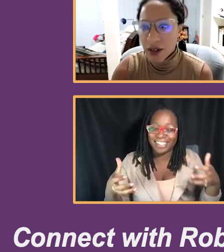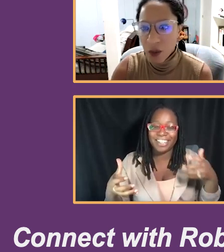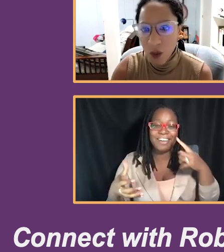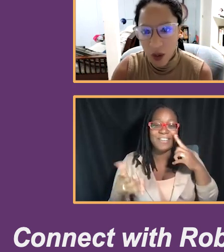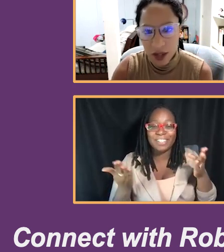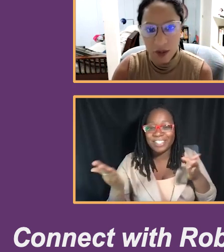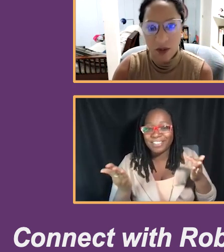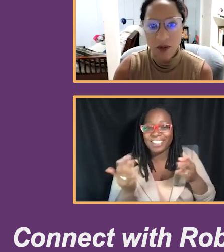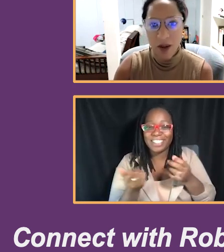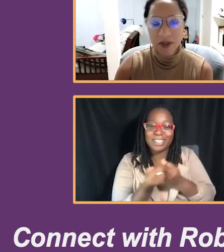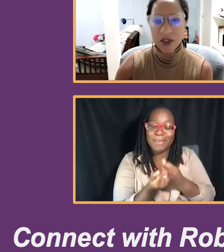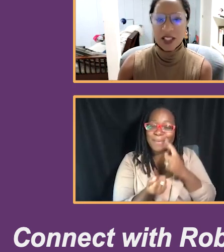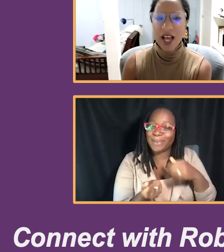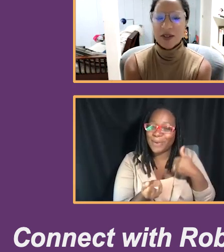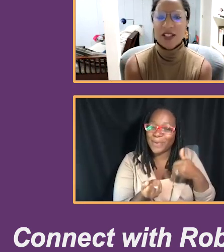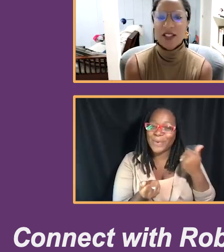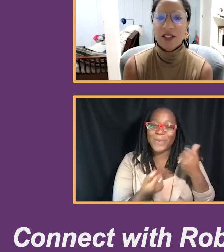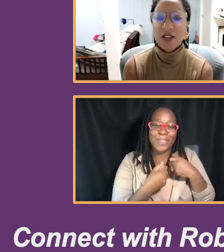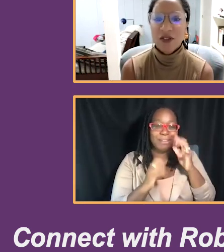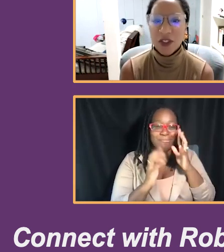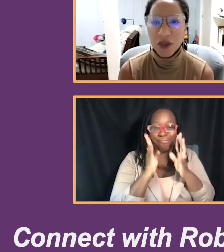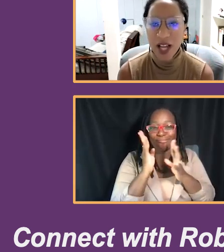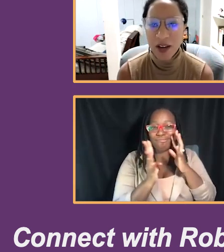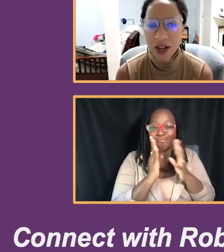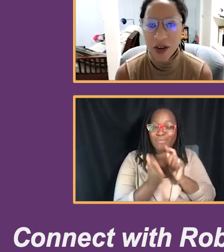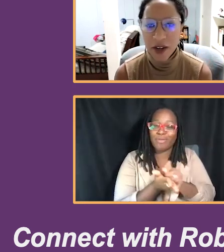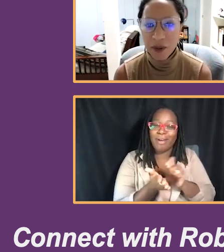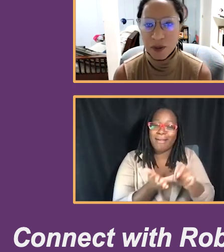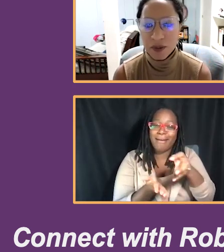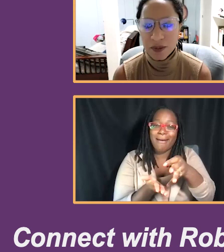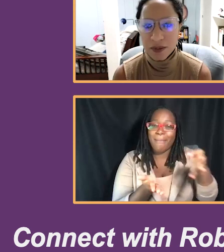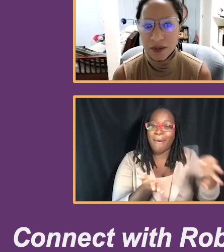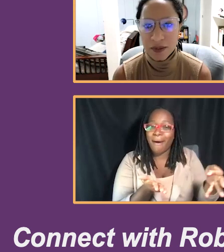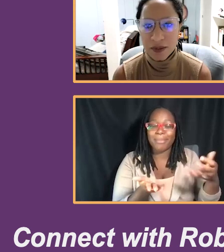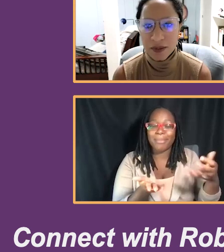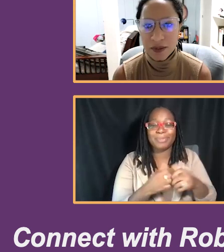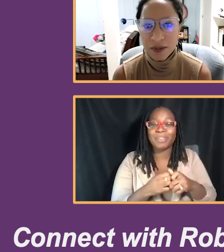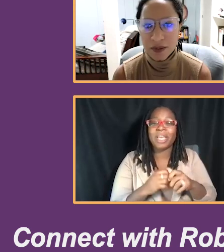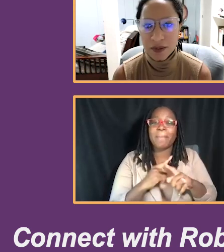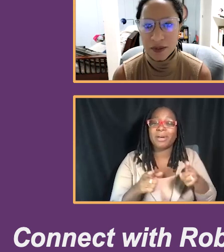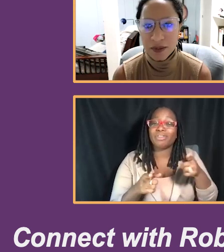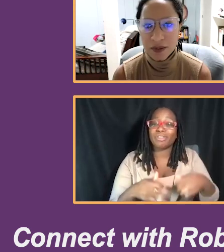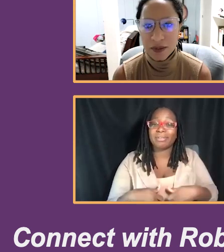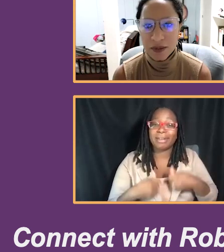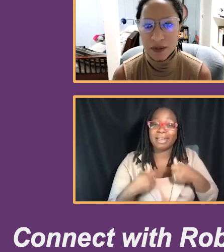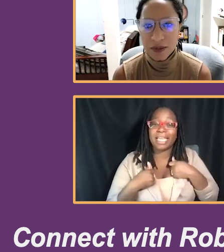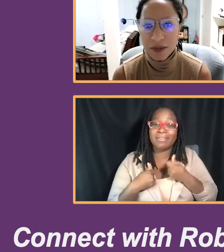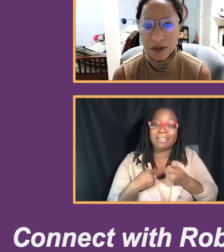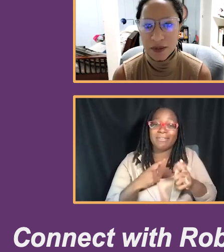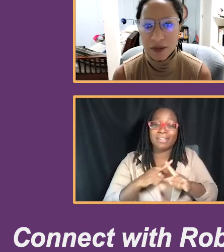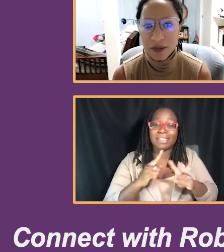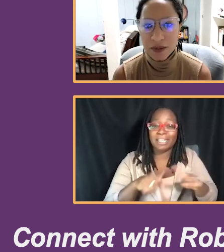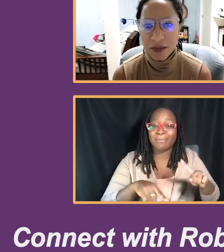metal art. Welcome, Robin Force Counts, to the virtual couch. How are you? I'm so good and just so